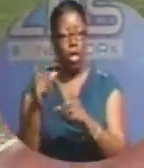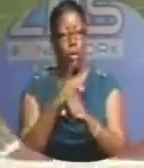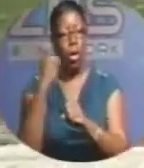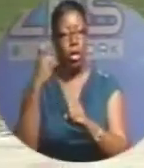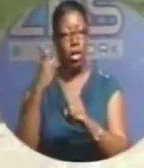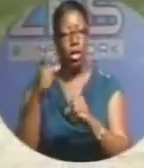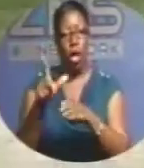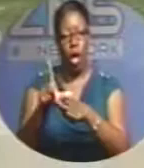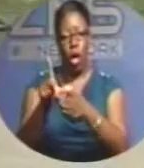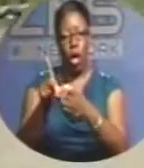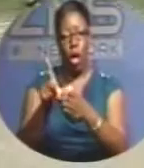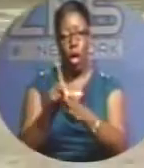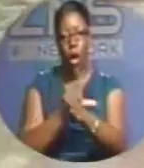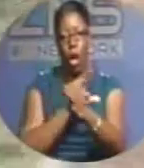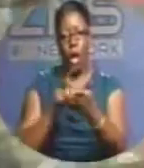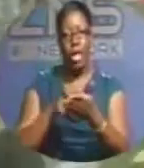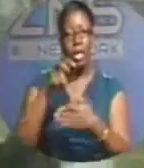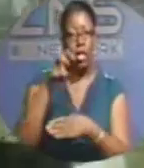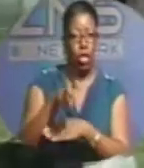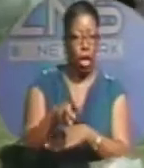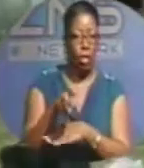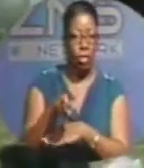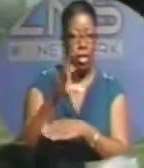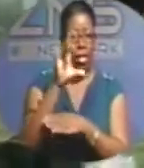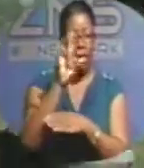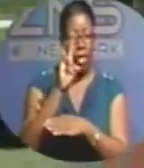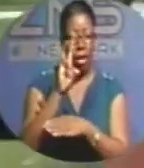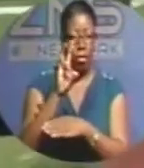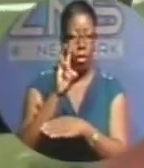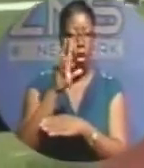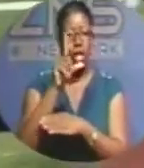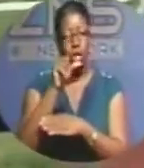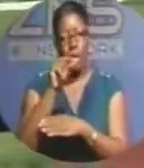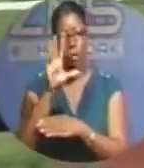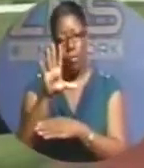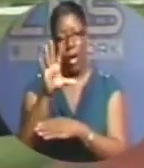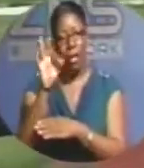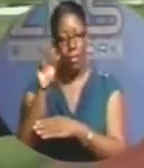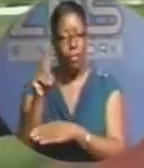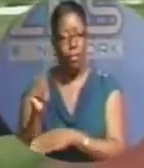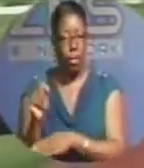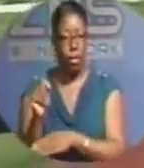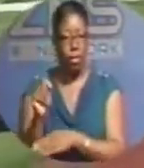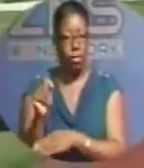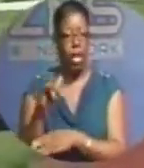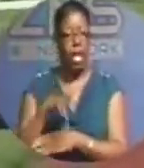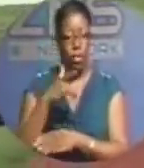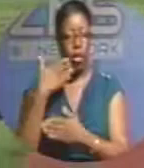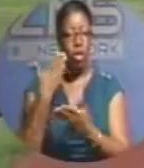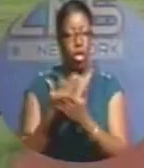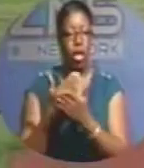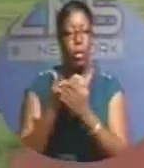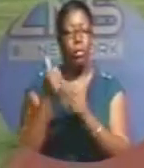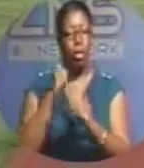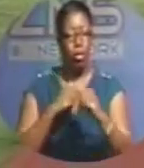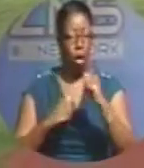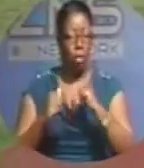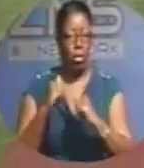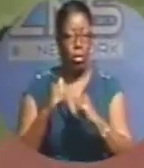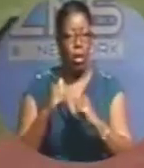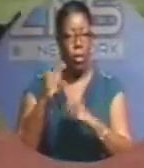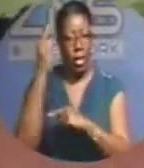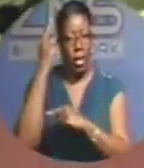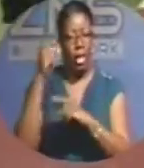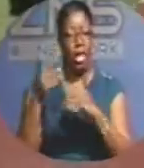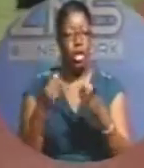with a best jump of 7.86 meters, or about 25 feet 9.5 inches. He feels good about his performance, but thinks he could do a